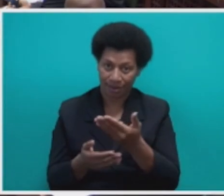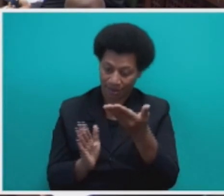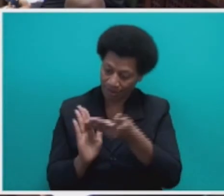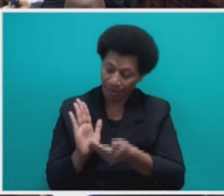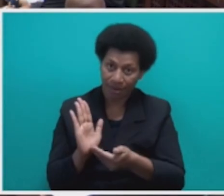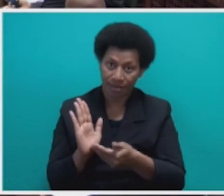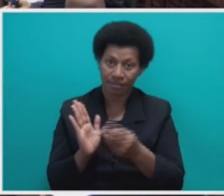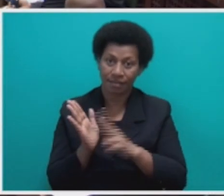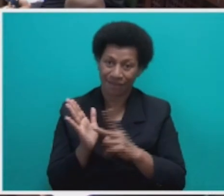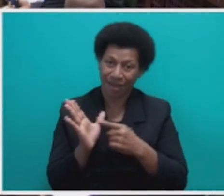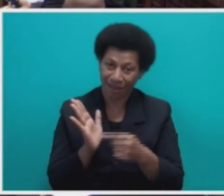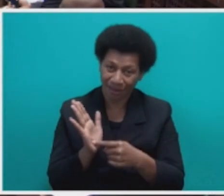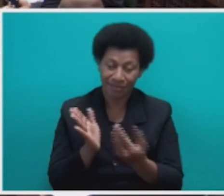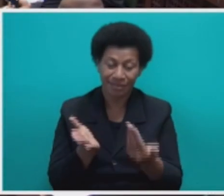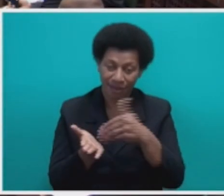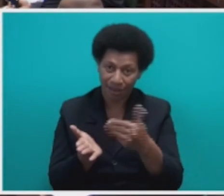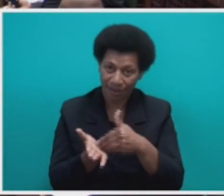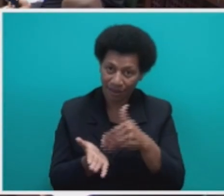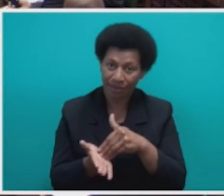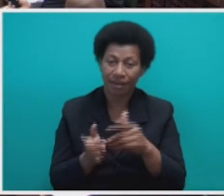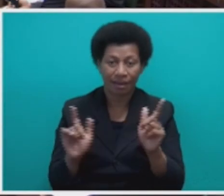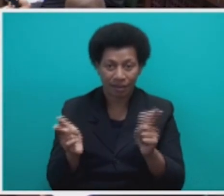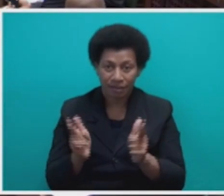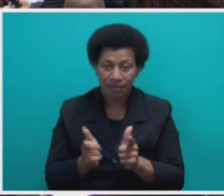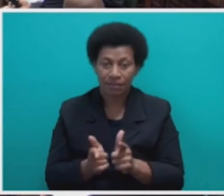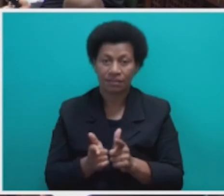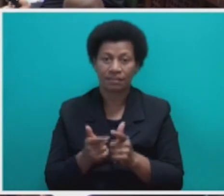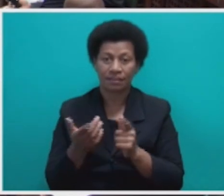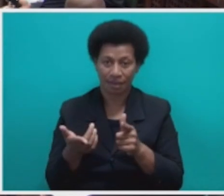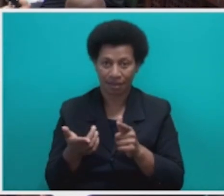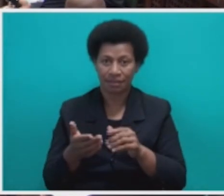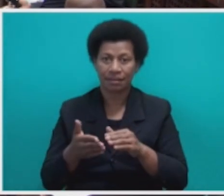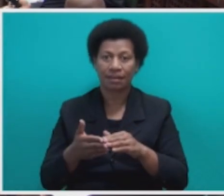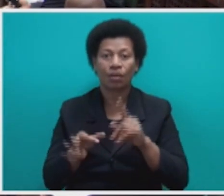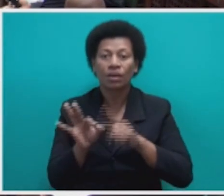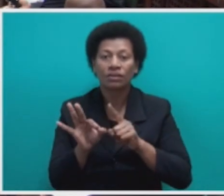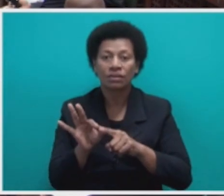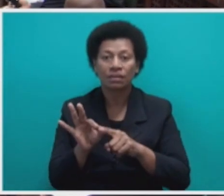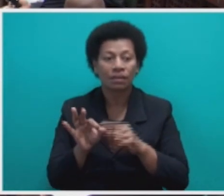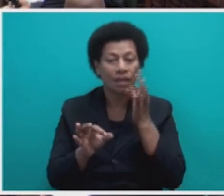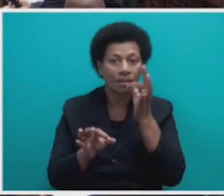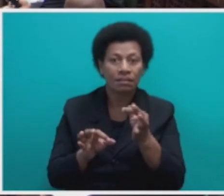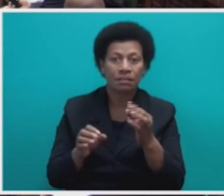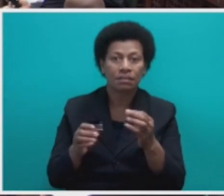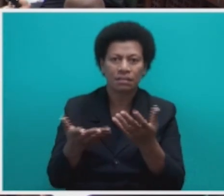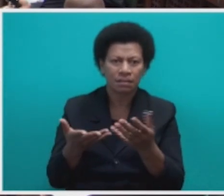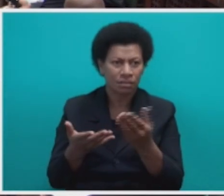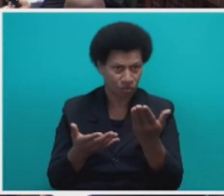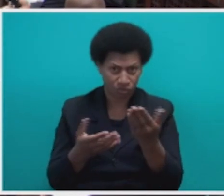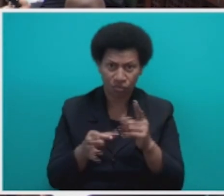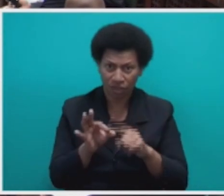of VAT that has been added and decreased, and that's the argument that is going around. So what really? Are you